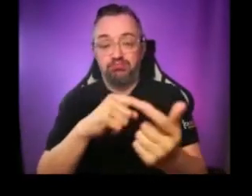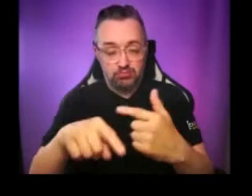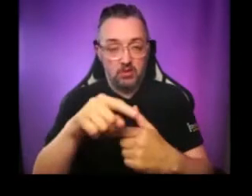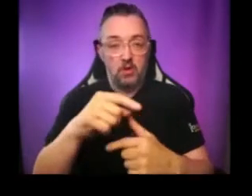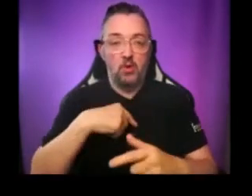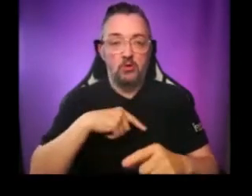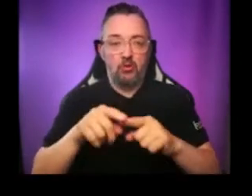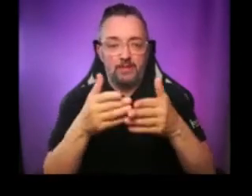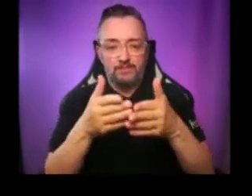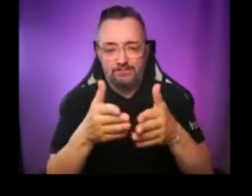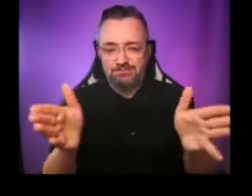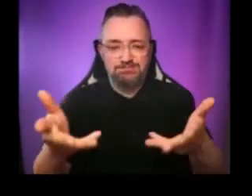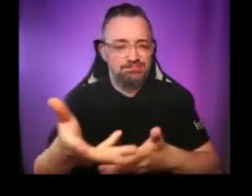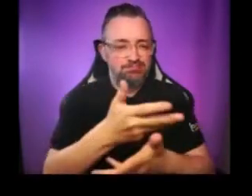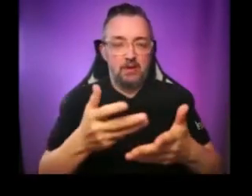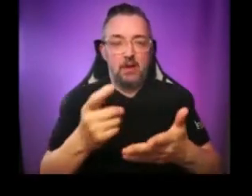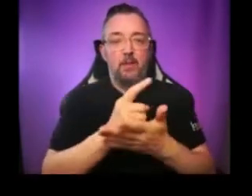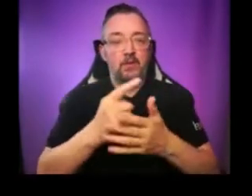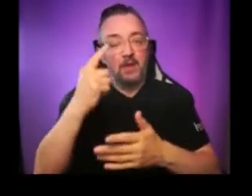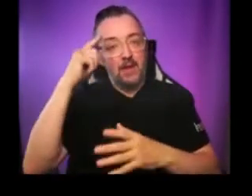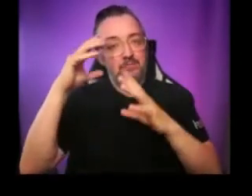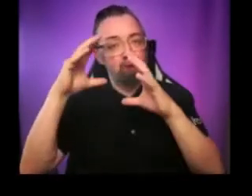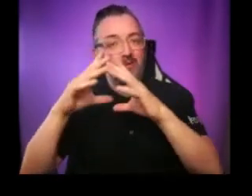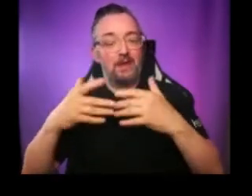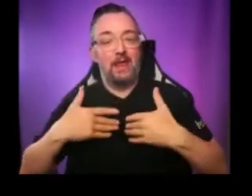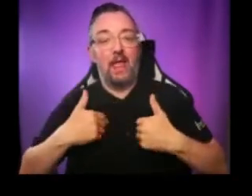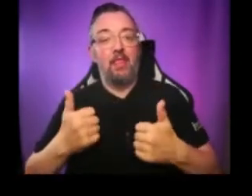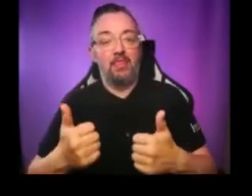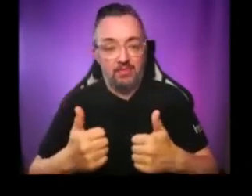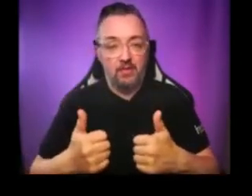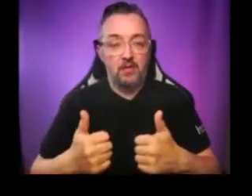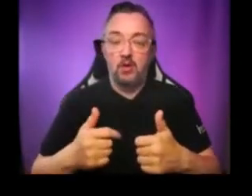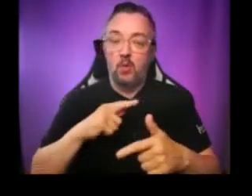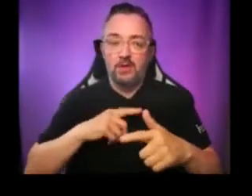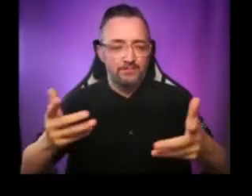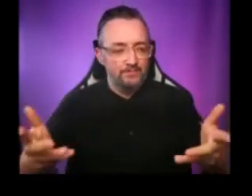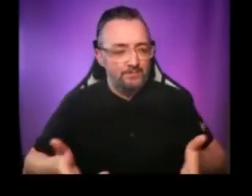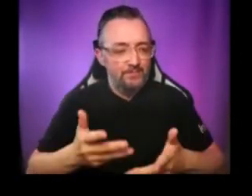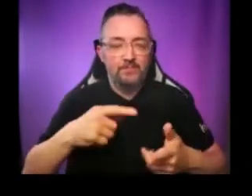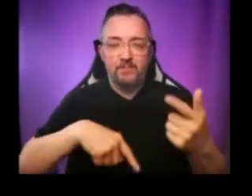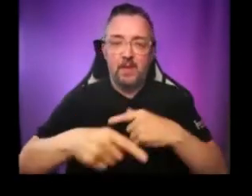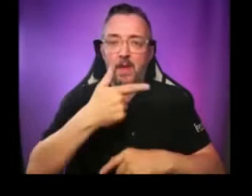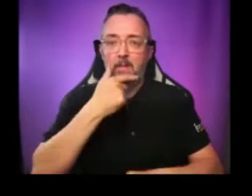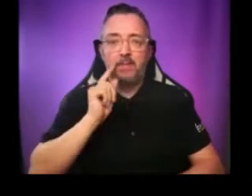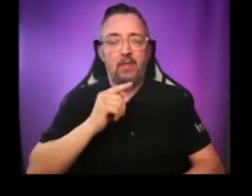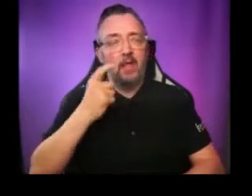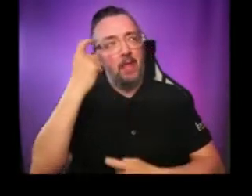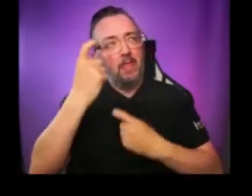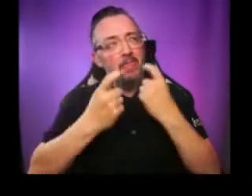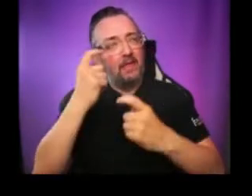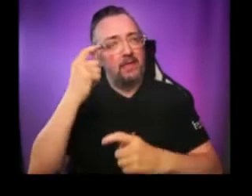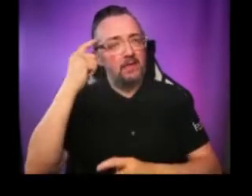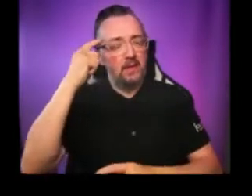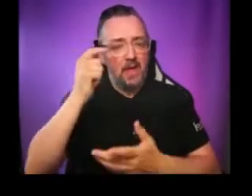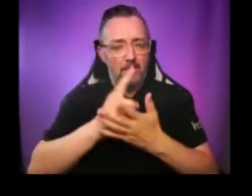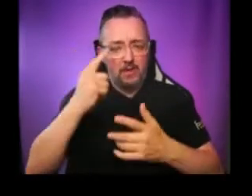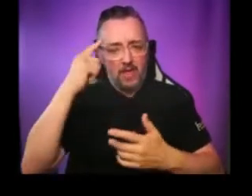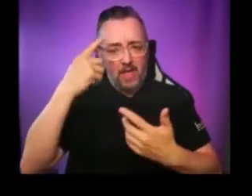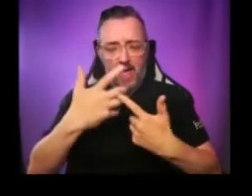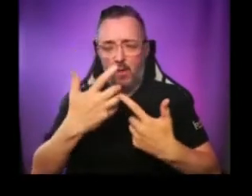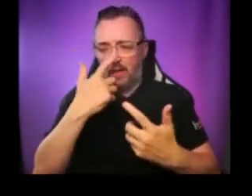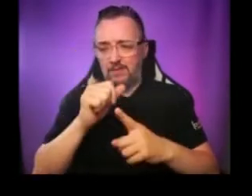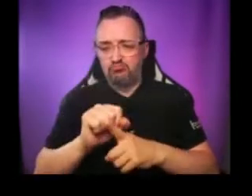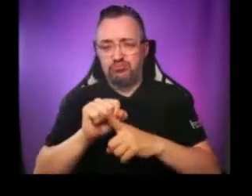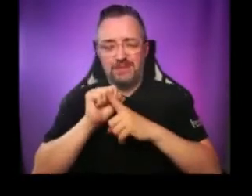about brain health across the whole life course, to inspire people to think about their brain and to consider ways that they can protect and improve its